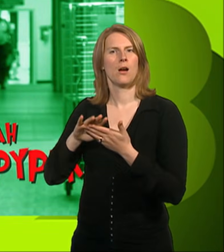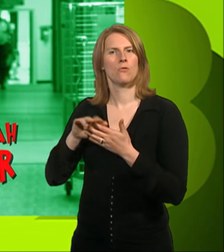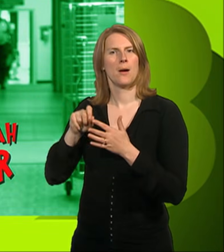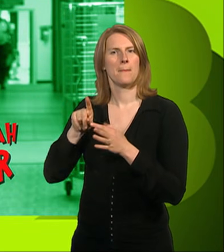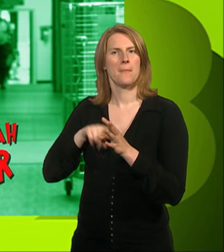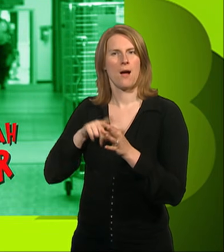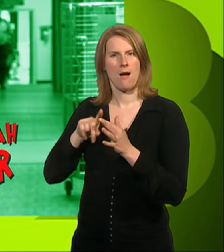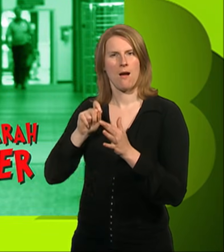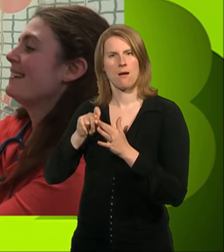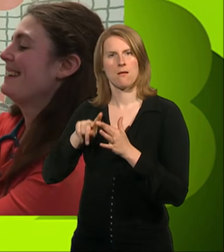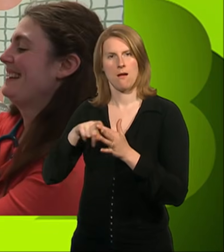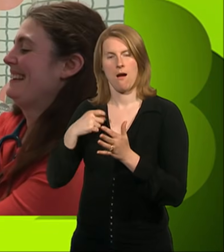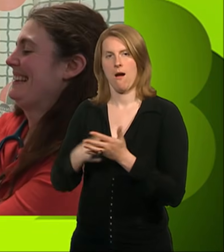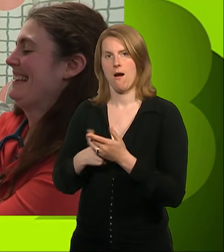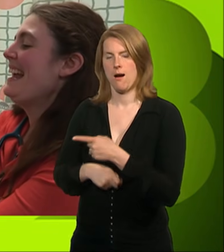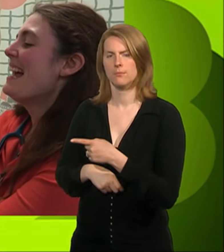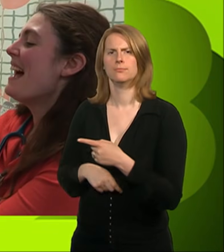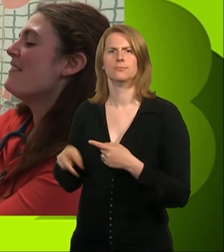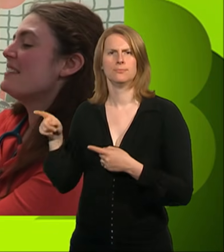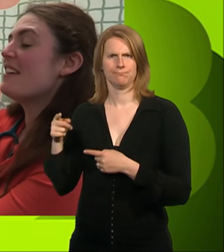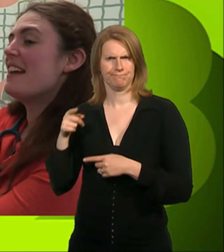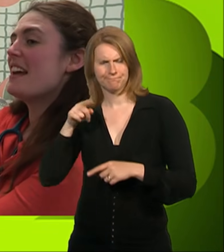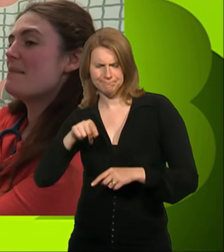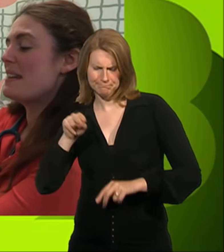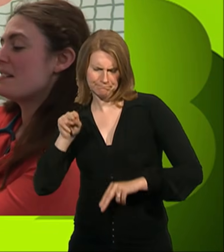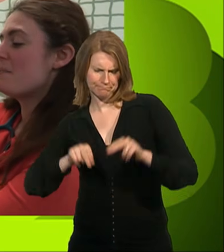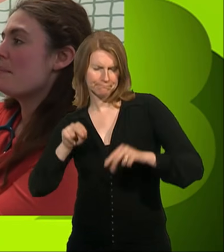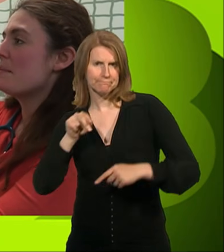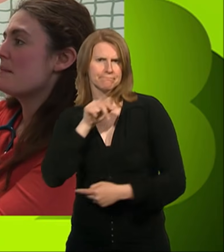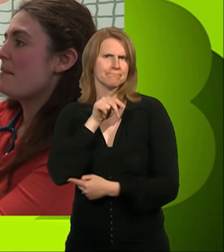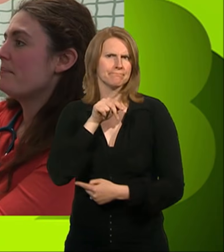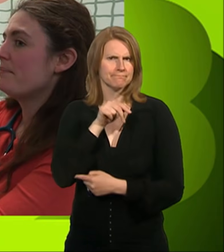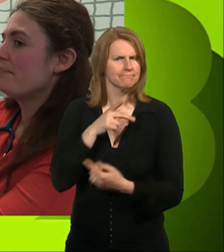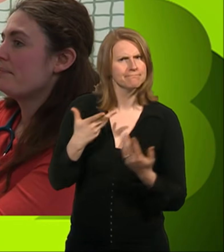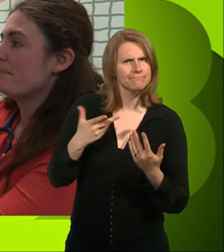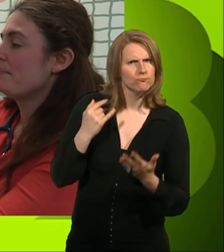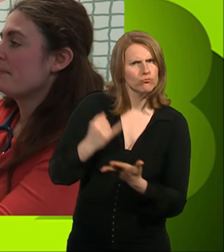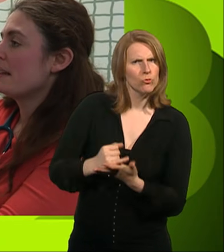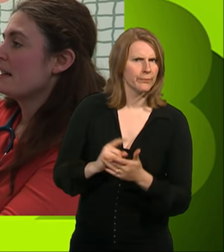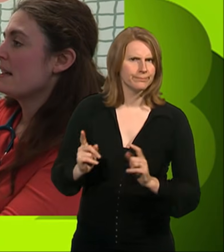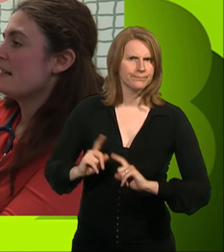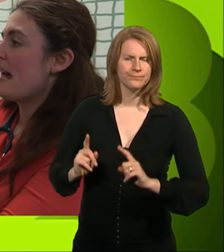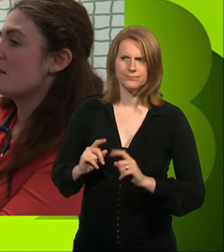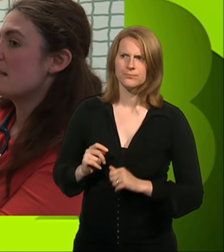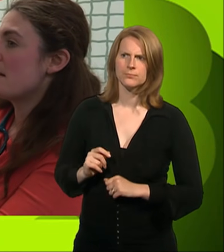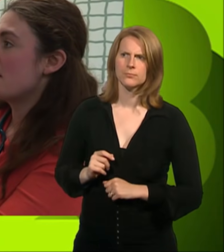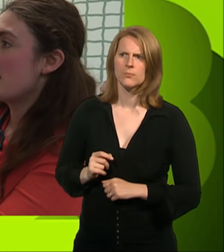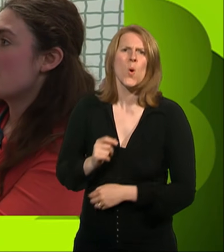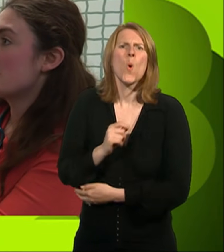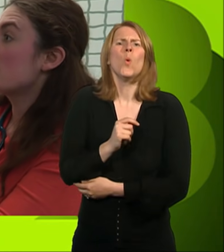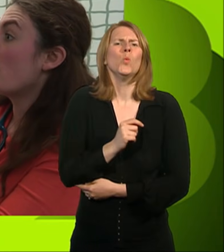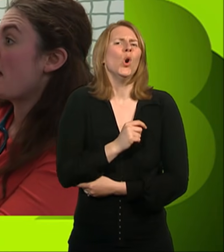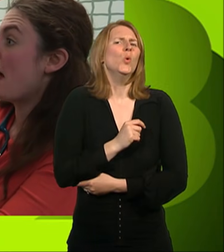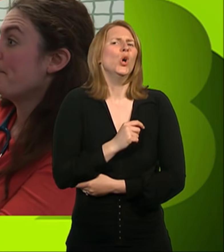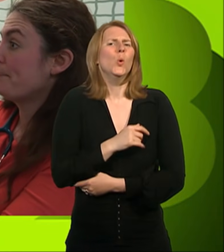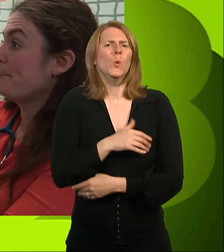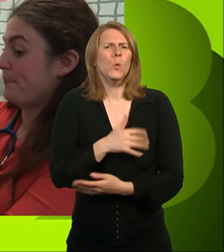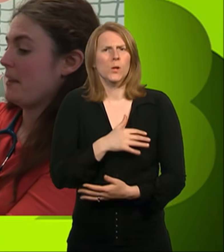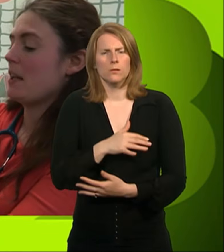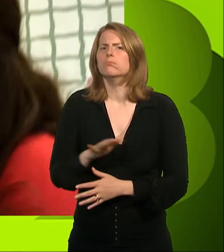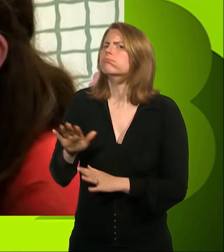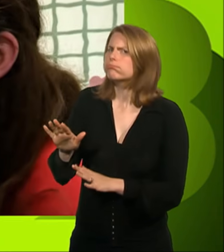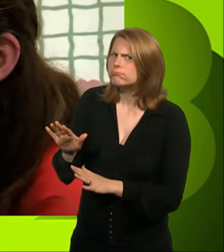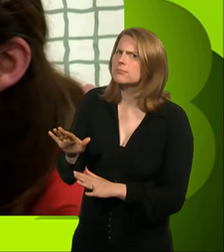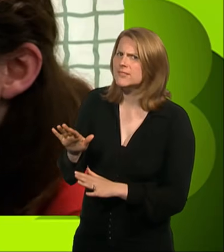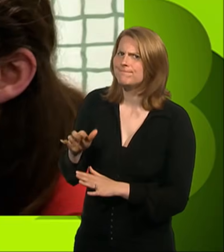Enter Dr. Sarah Piper. She'll examine that arm to find out what's wrong with it. So you had all these immunotes all there.